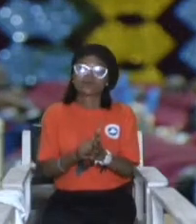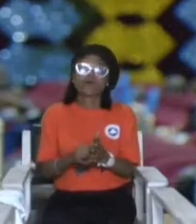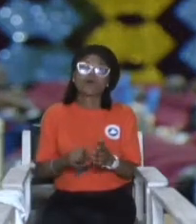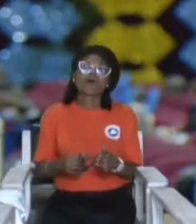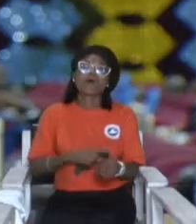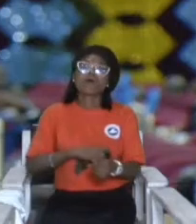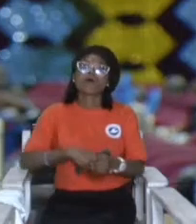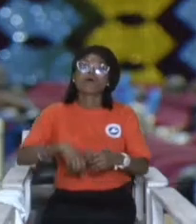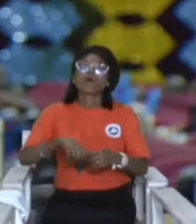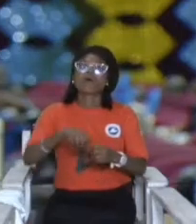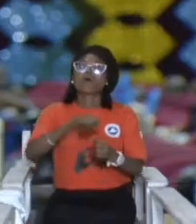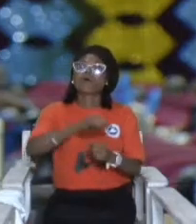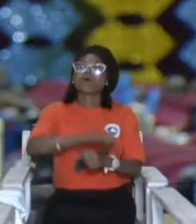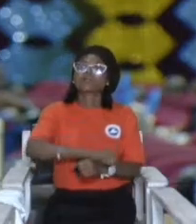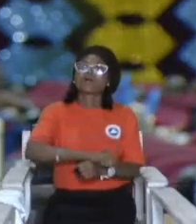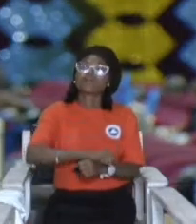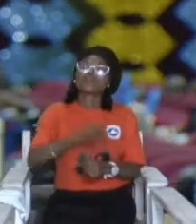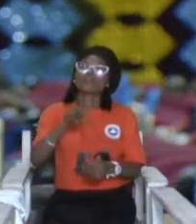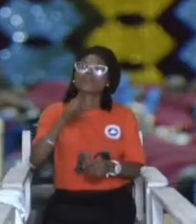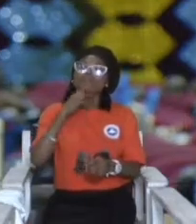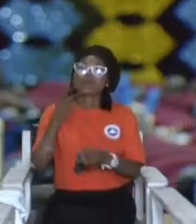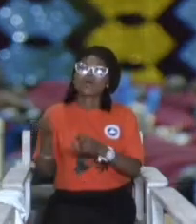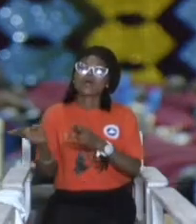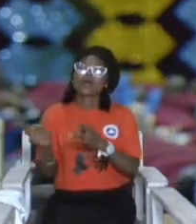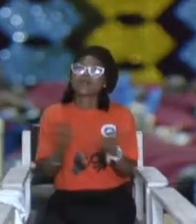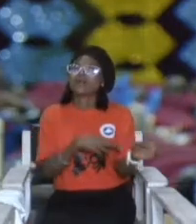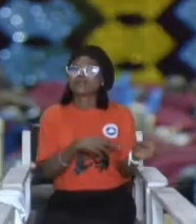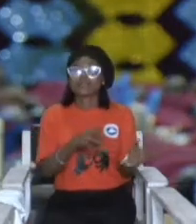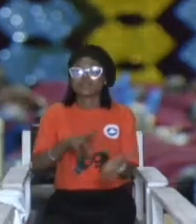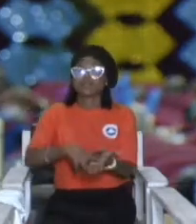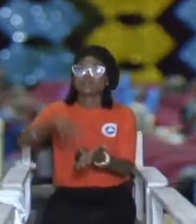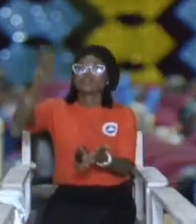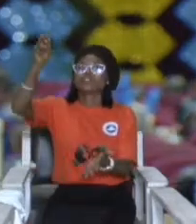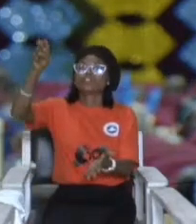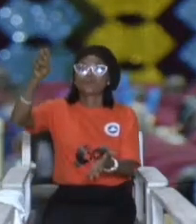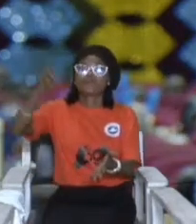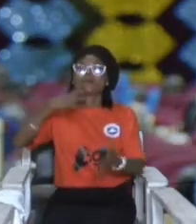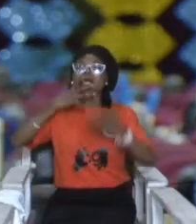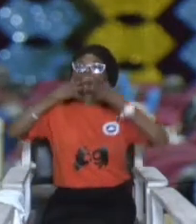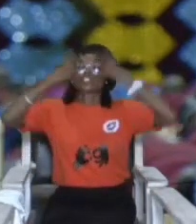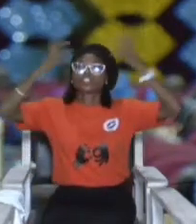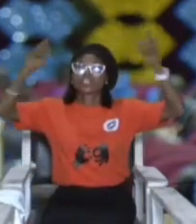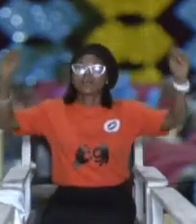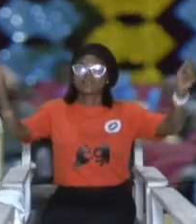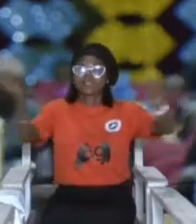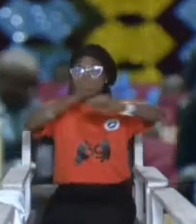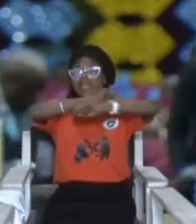You are ready for the fire of God tonight. Jump on your feet and shout hallelujah.